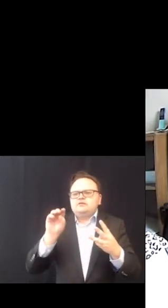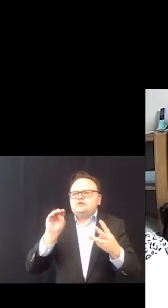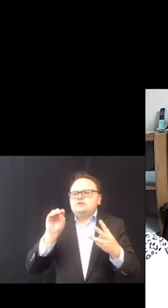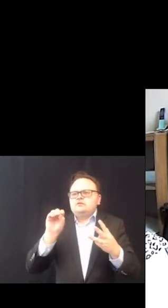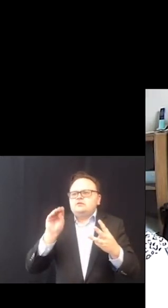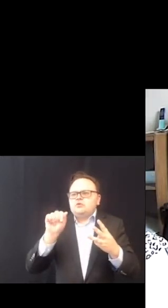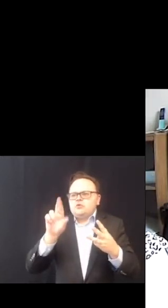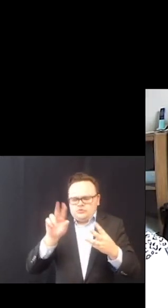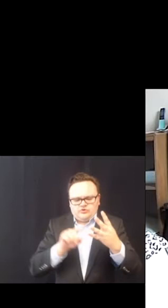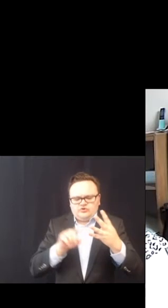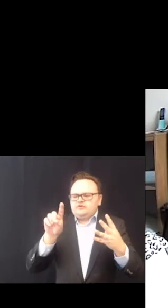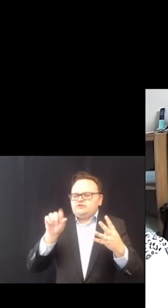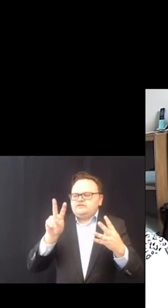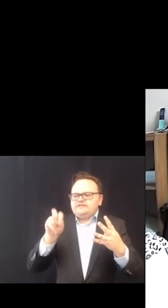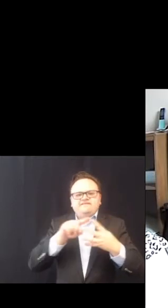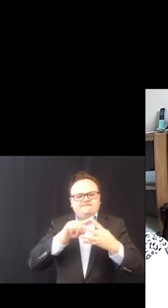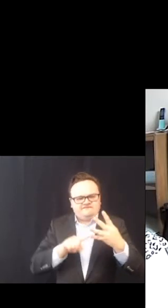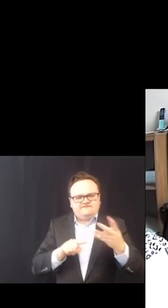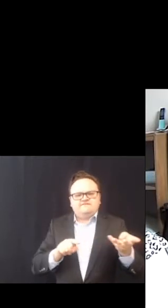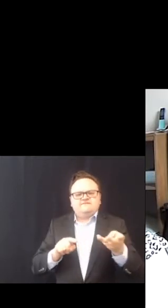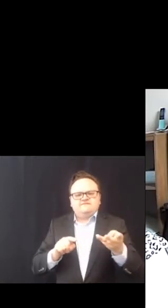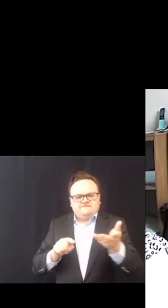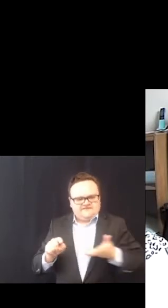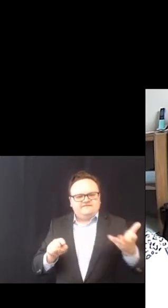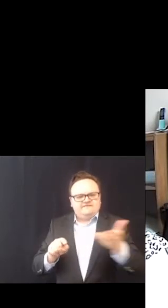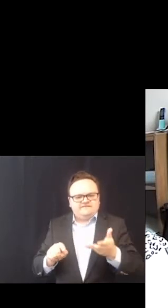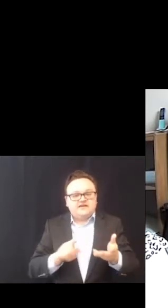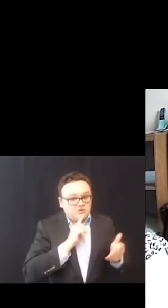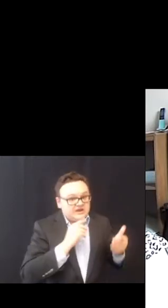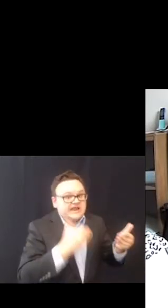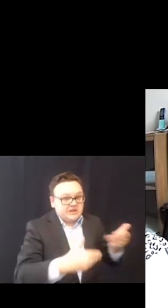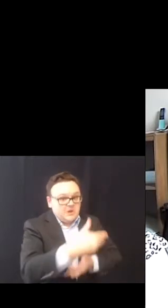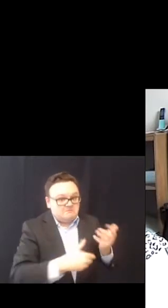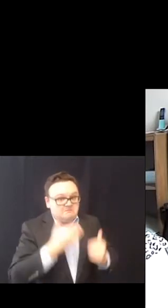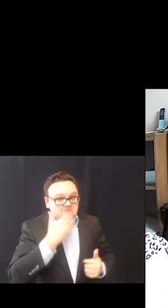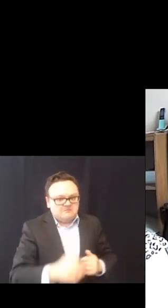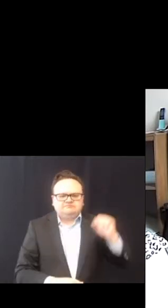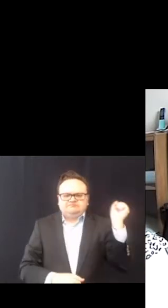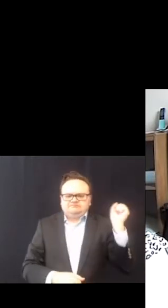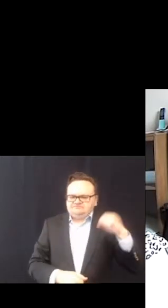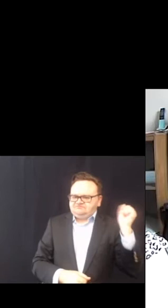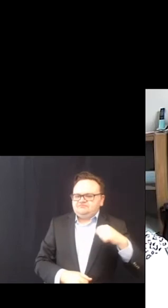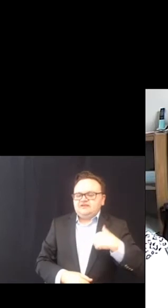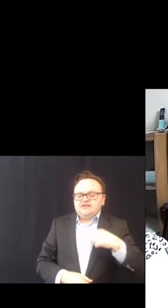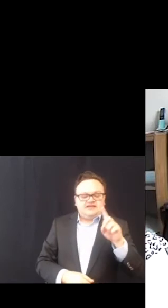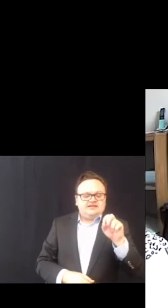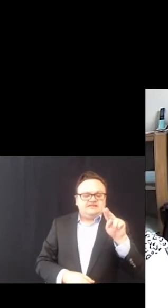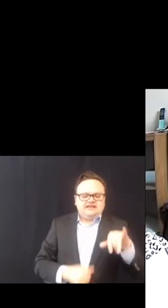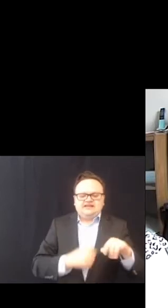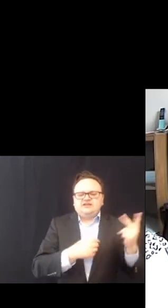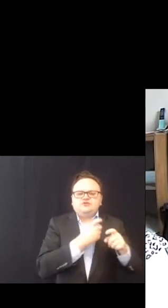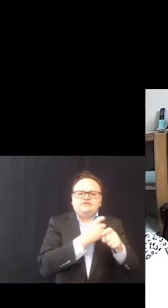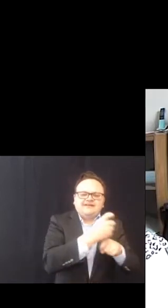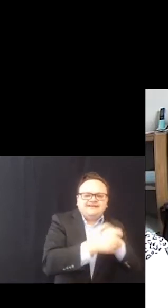and Dave. Do you guys get along pretty well? Yes, Danny and I, we often joke around with